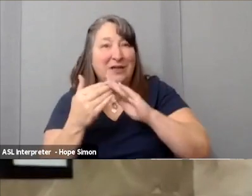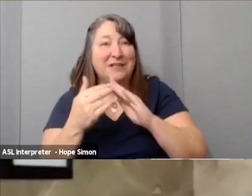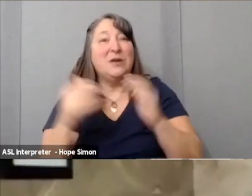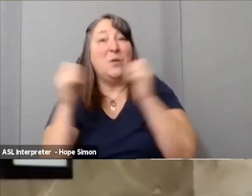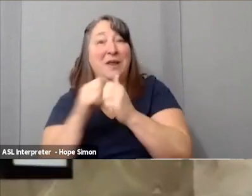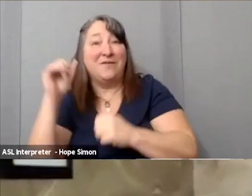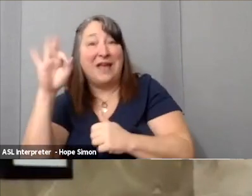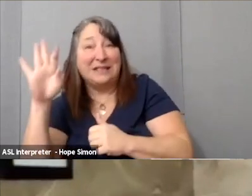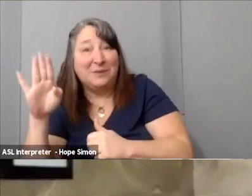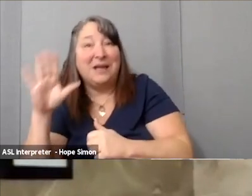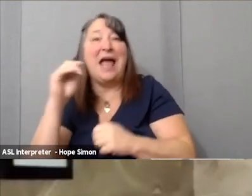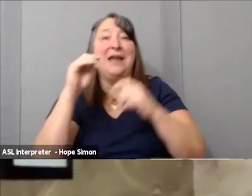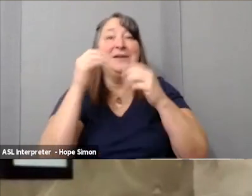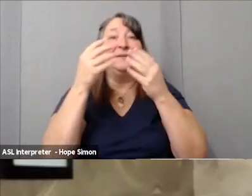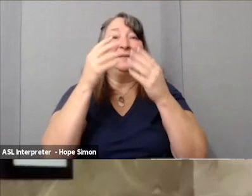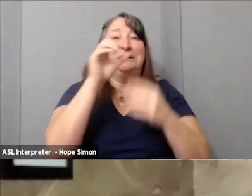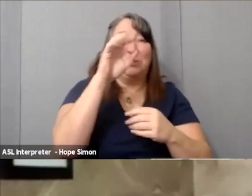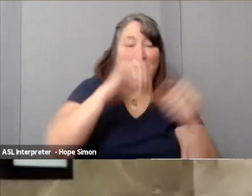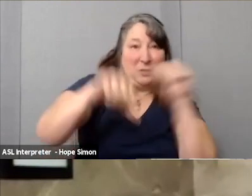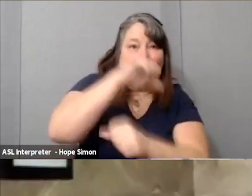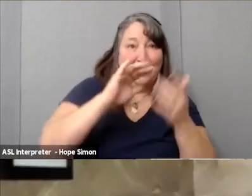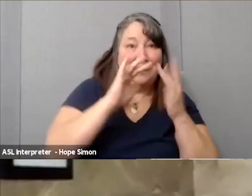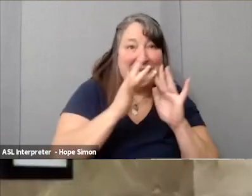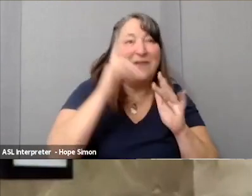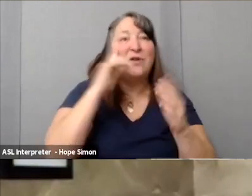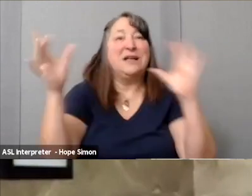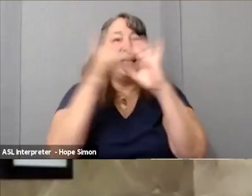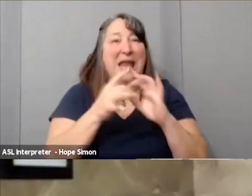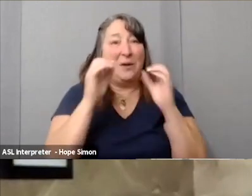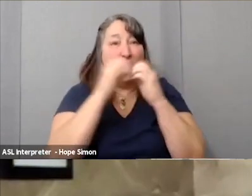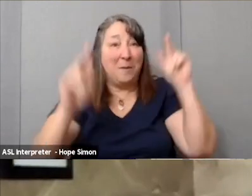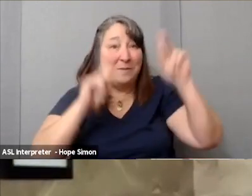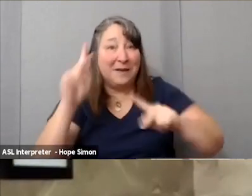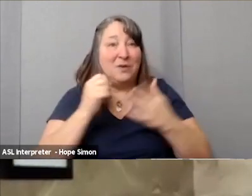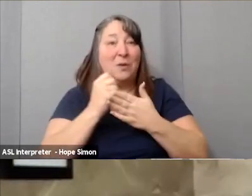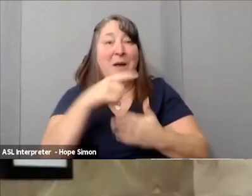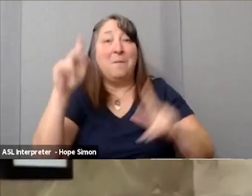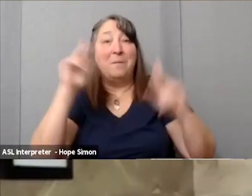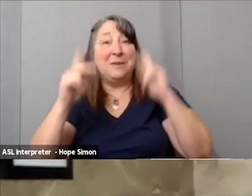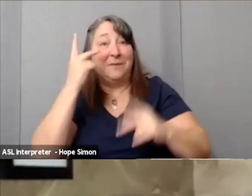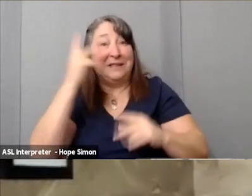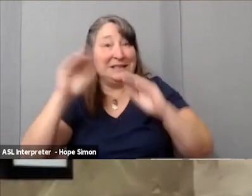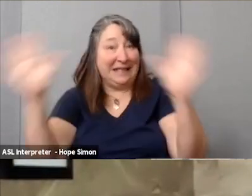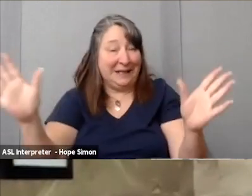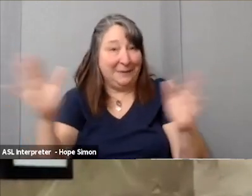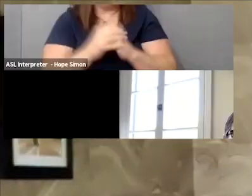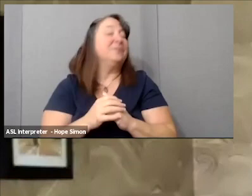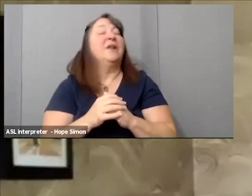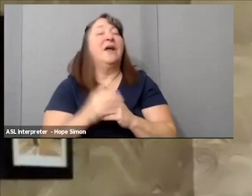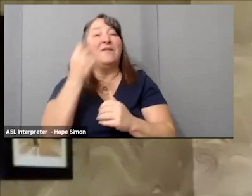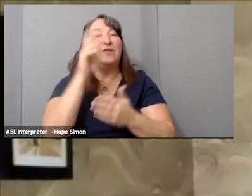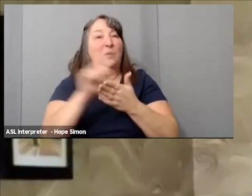more people to their stories in more meaningful ways to help them be seen. And this year, just a few weeks ago